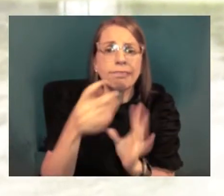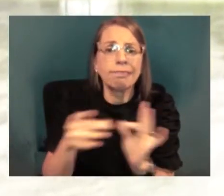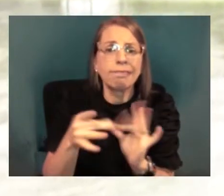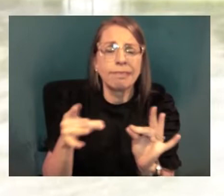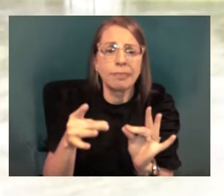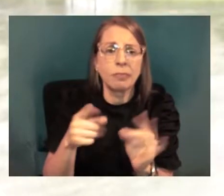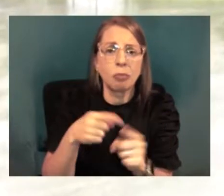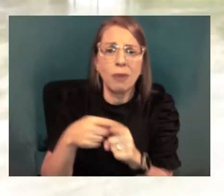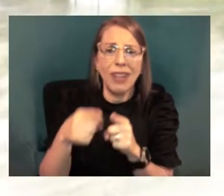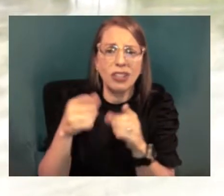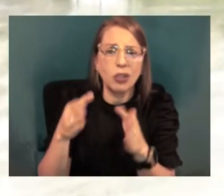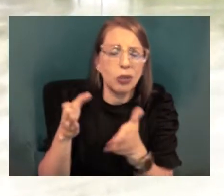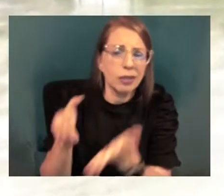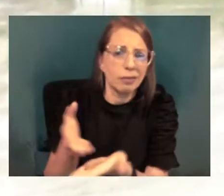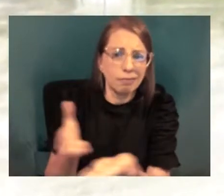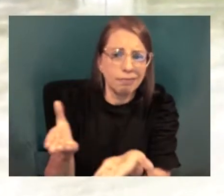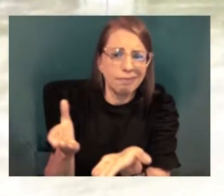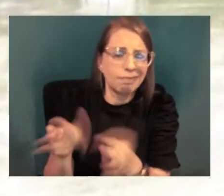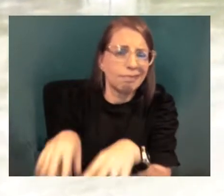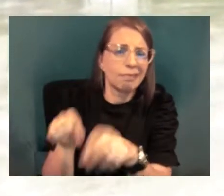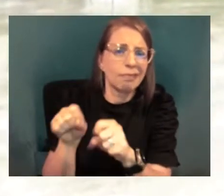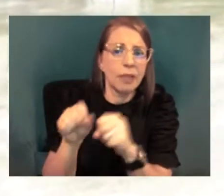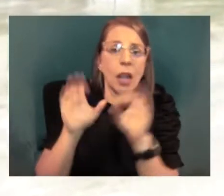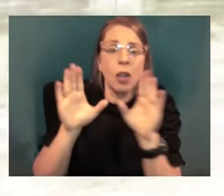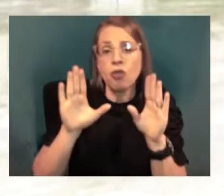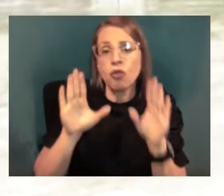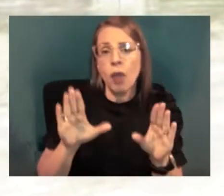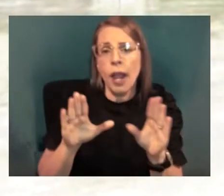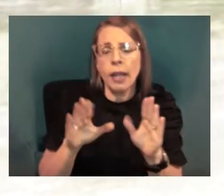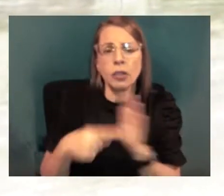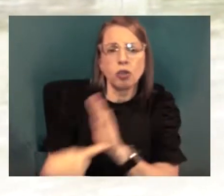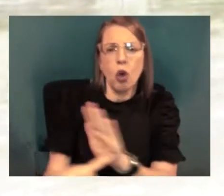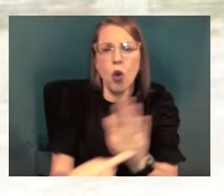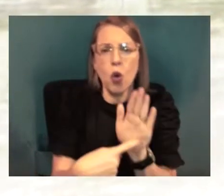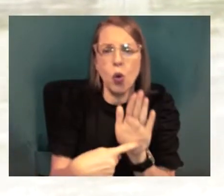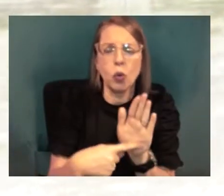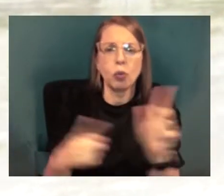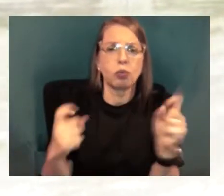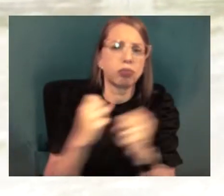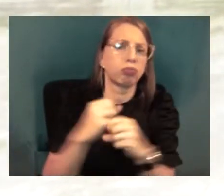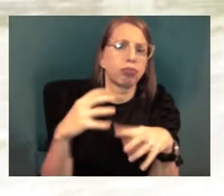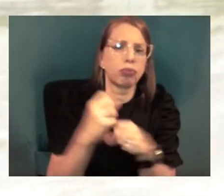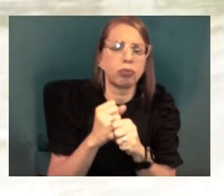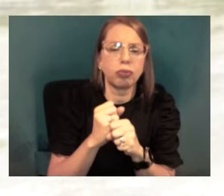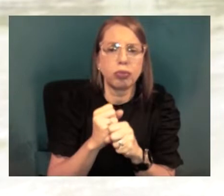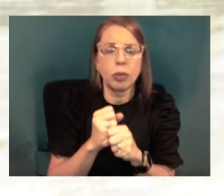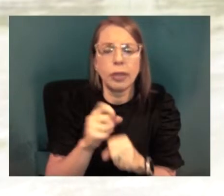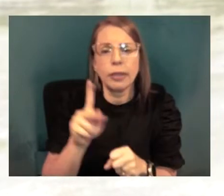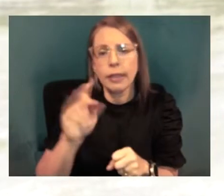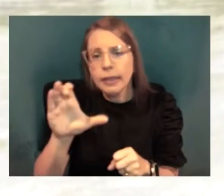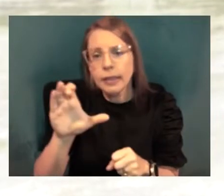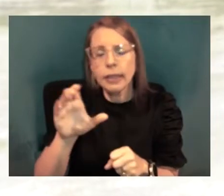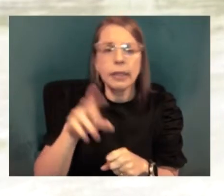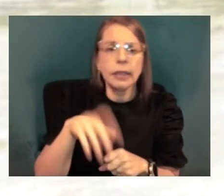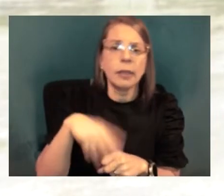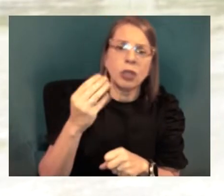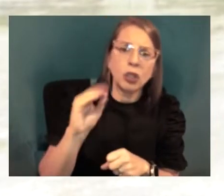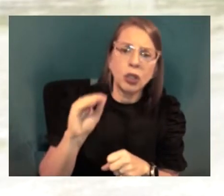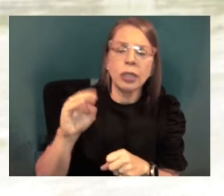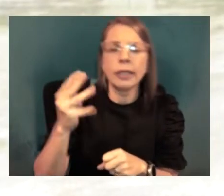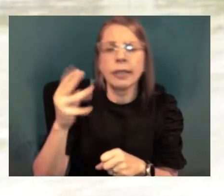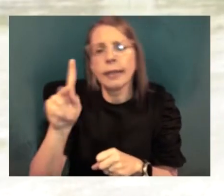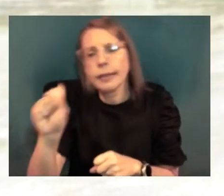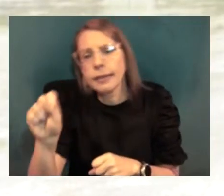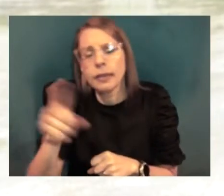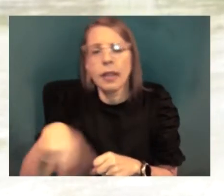professionals. A lot of great shows around the metro area and and across the country. Those folks go through a lot of trouble. They've